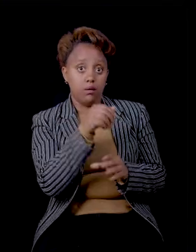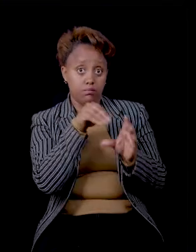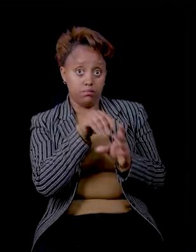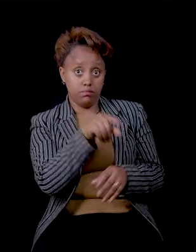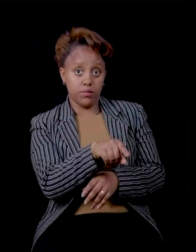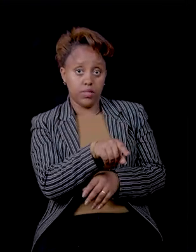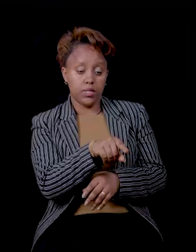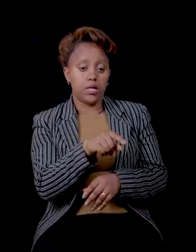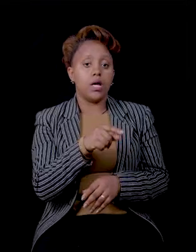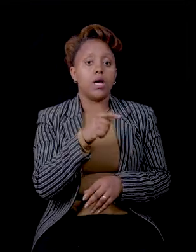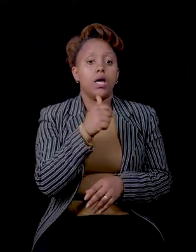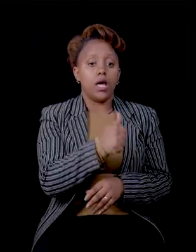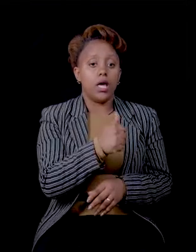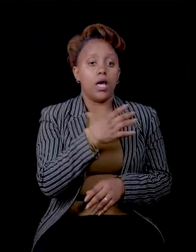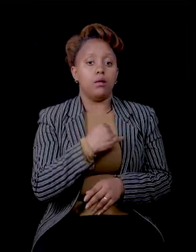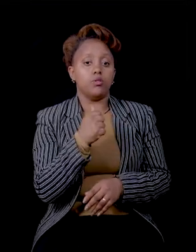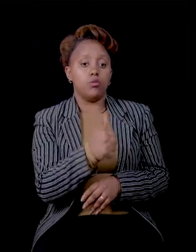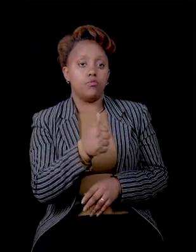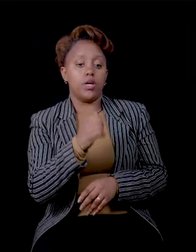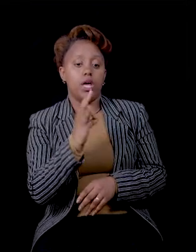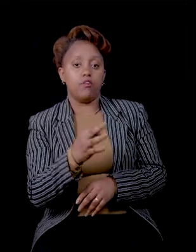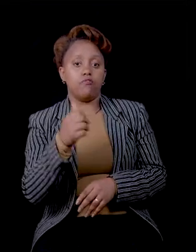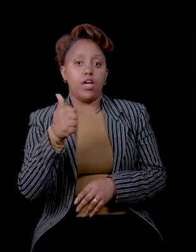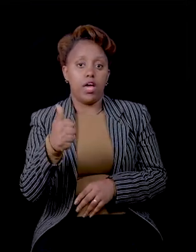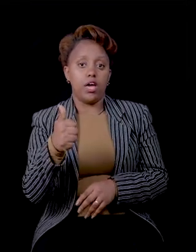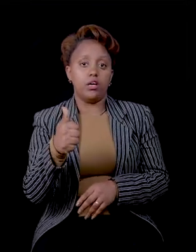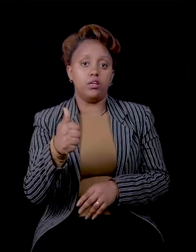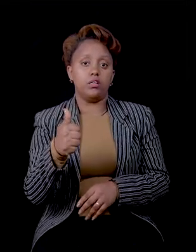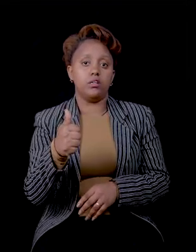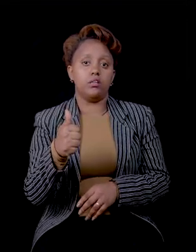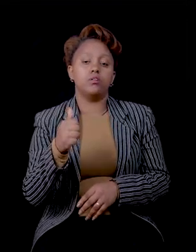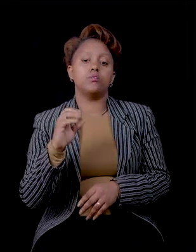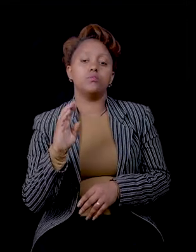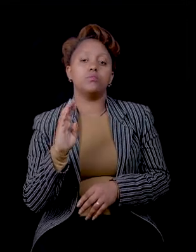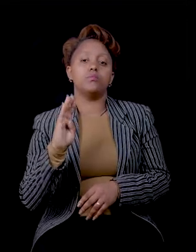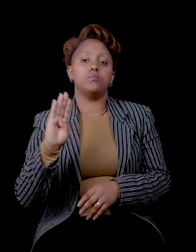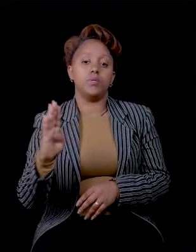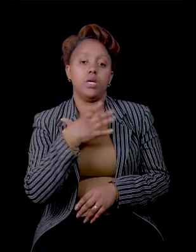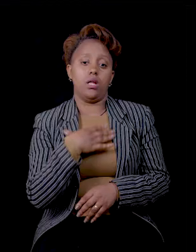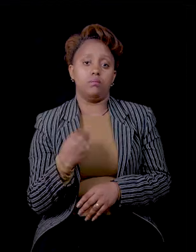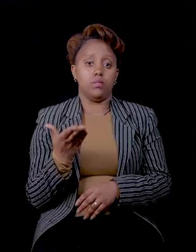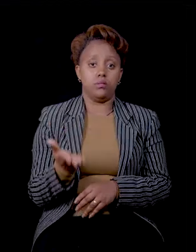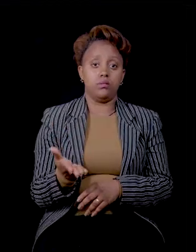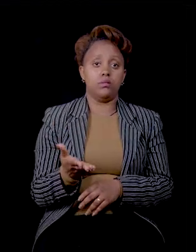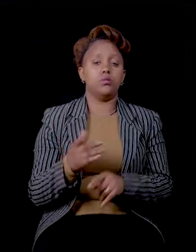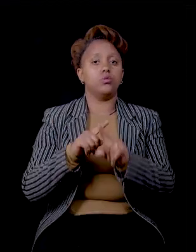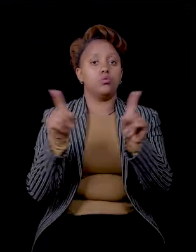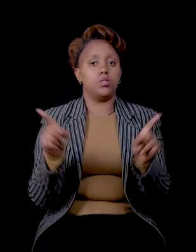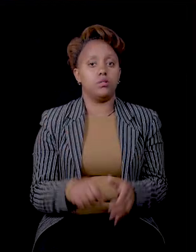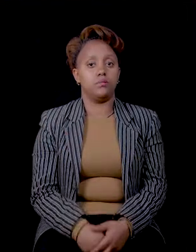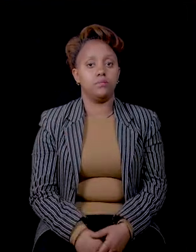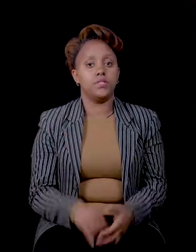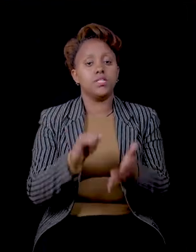a element of a, then f of a element of b must be